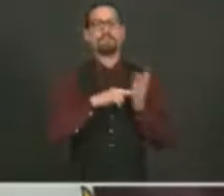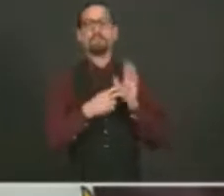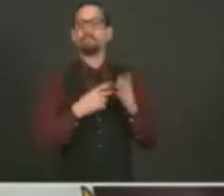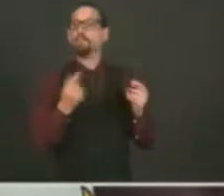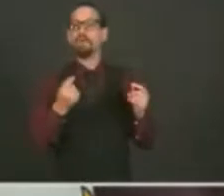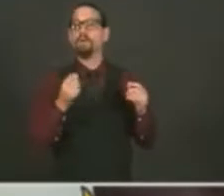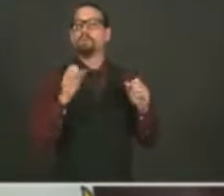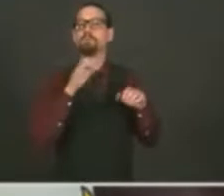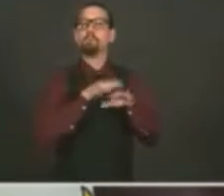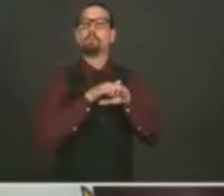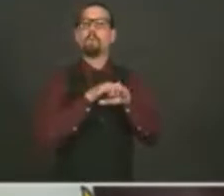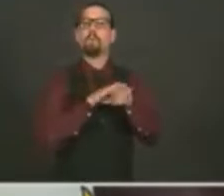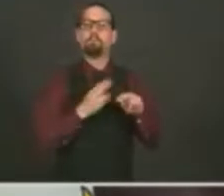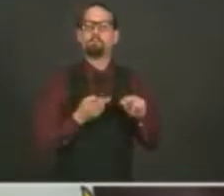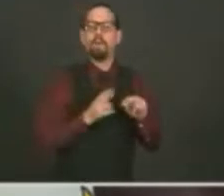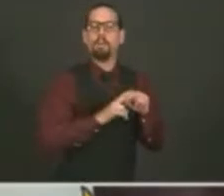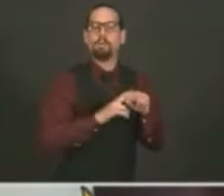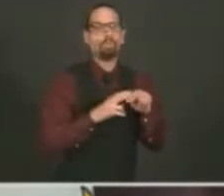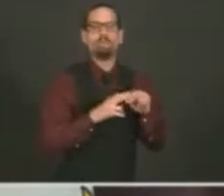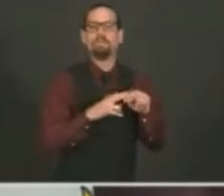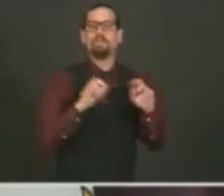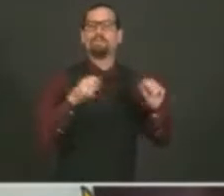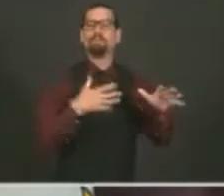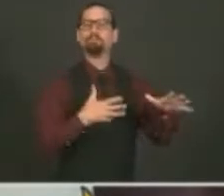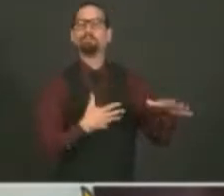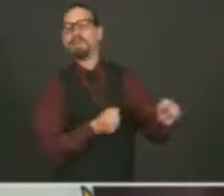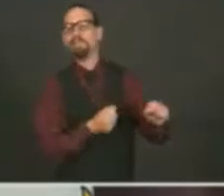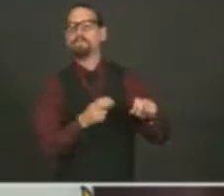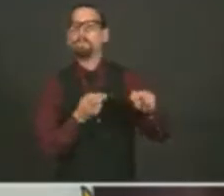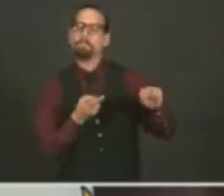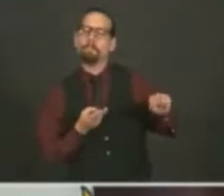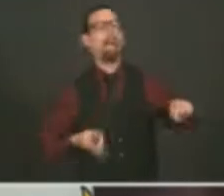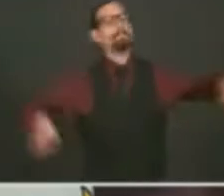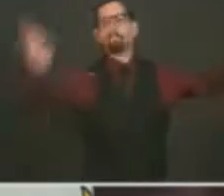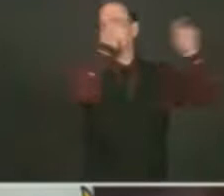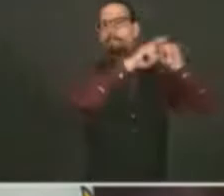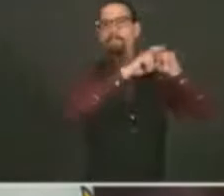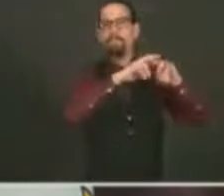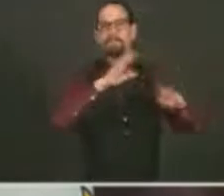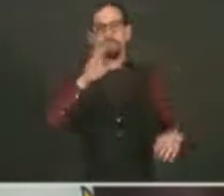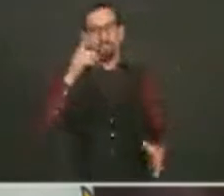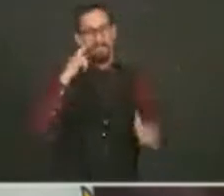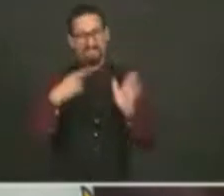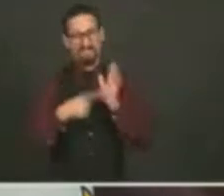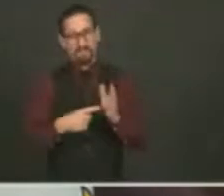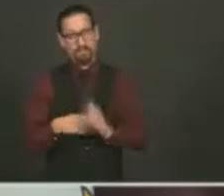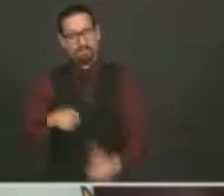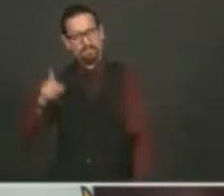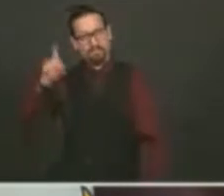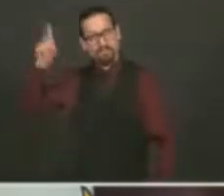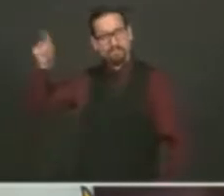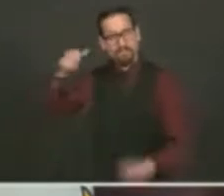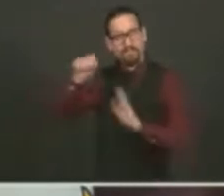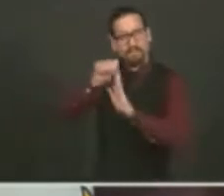and then we get into trouble. By the way, you're seeing it in Wisconsin, and I'm going to talk about that in a minute.